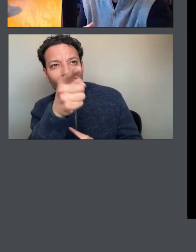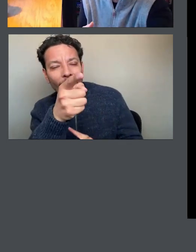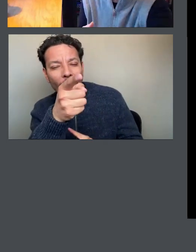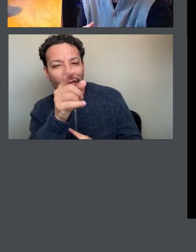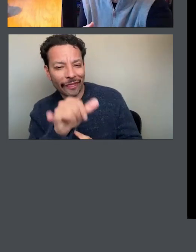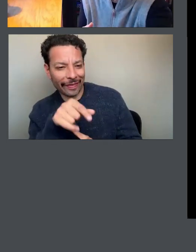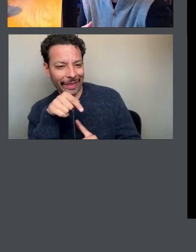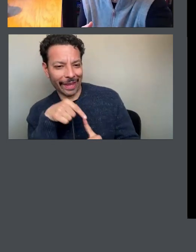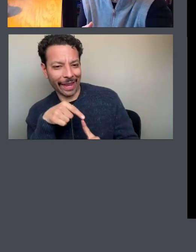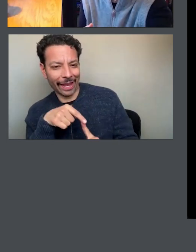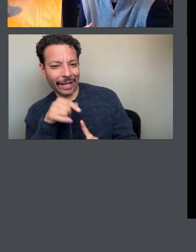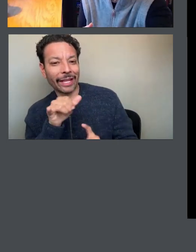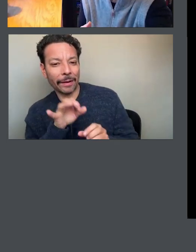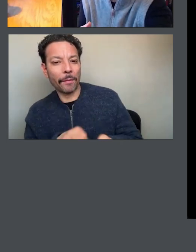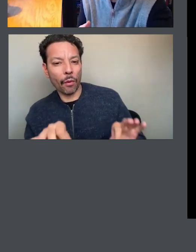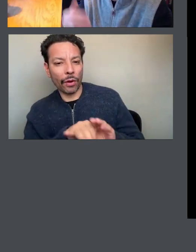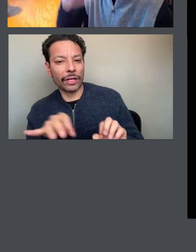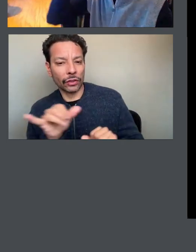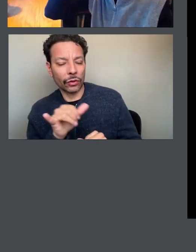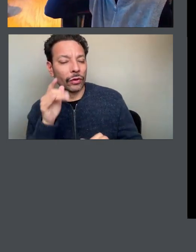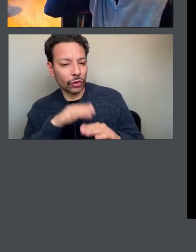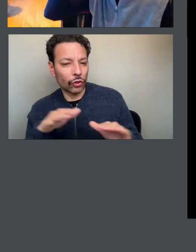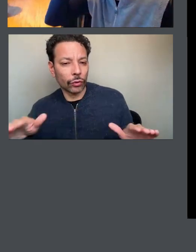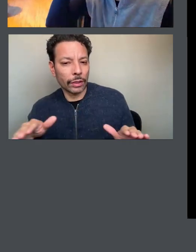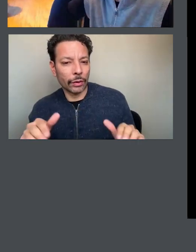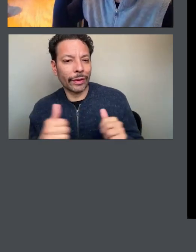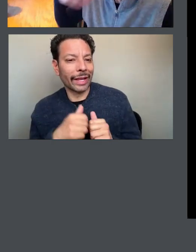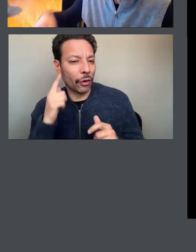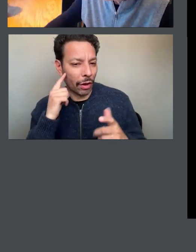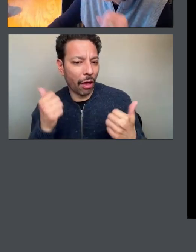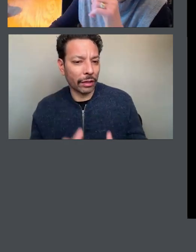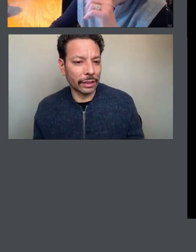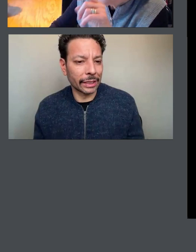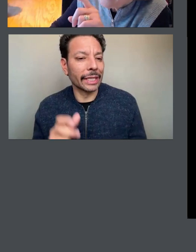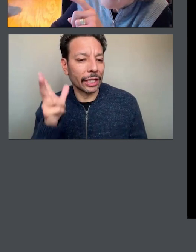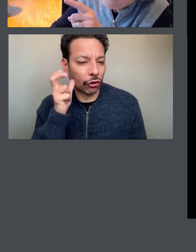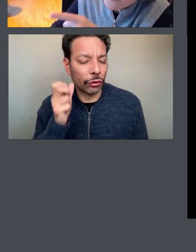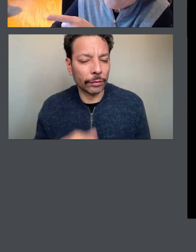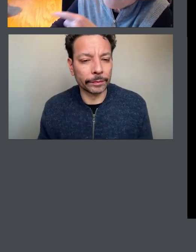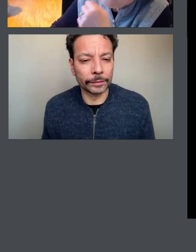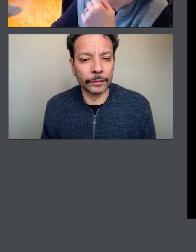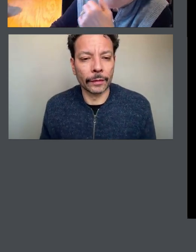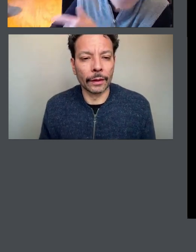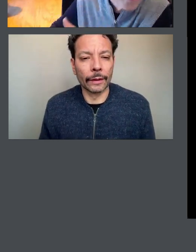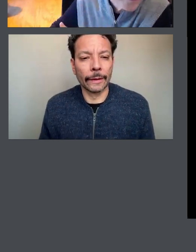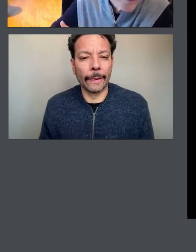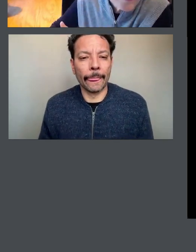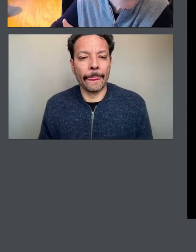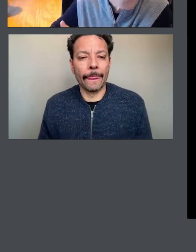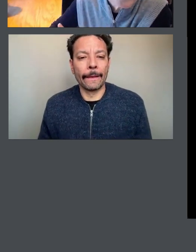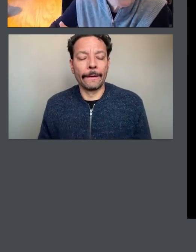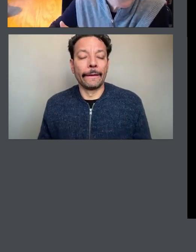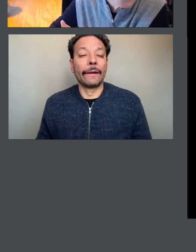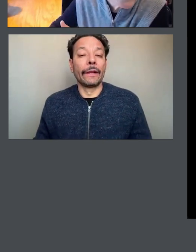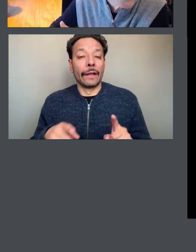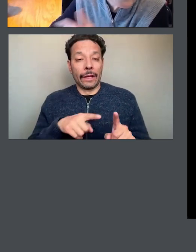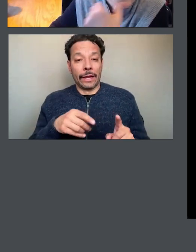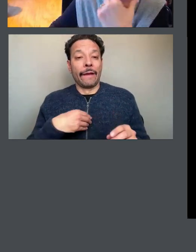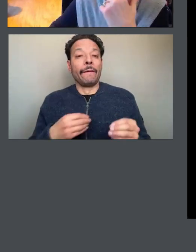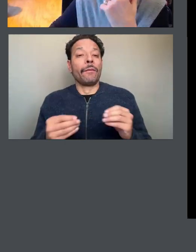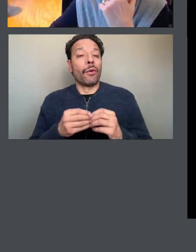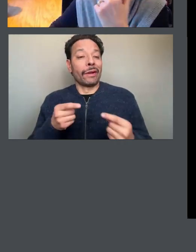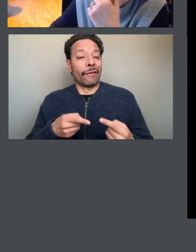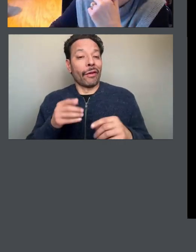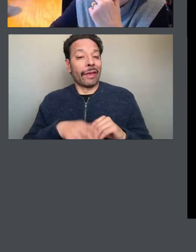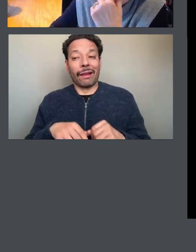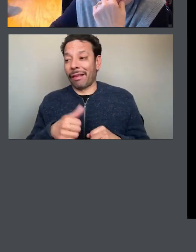also very important for children with hearing loss to hear. And apparently that's where they have more difficulty than